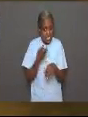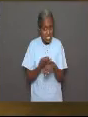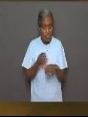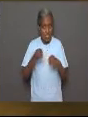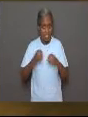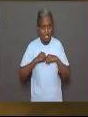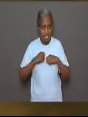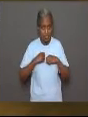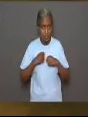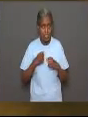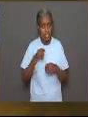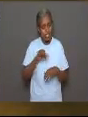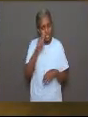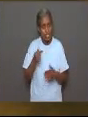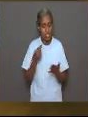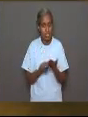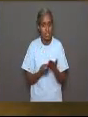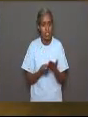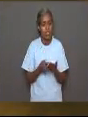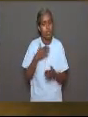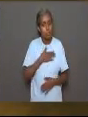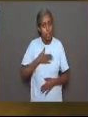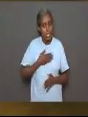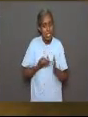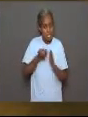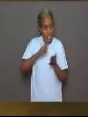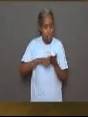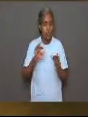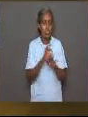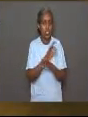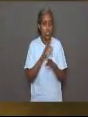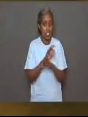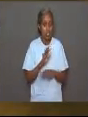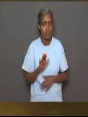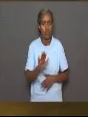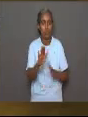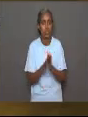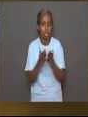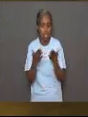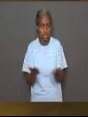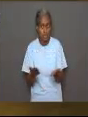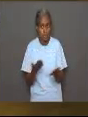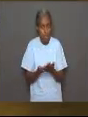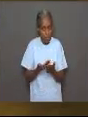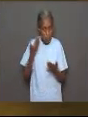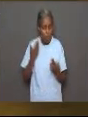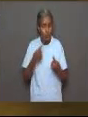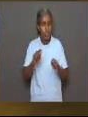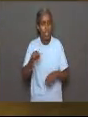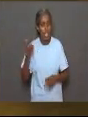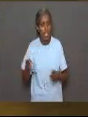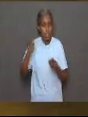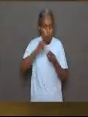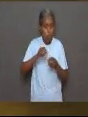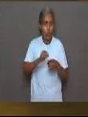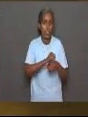had difficulty with any of these, please review the functions in your textbook before